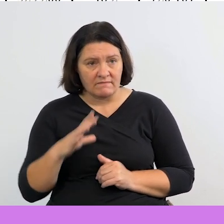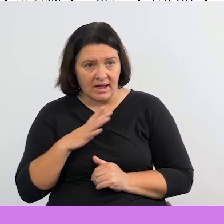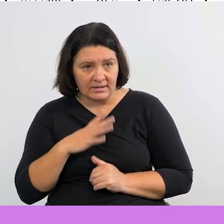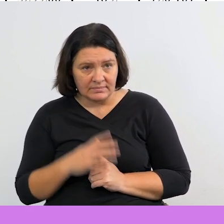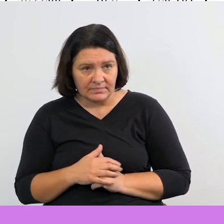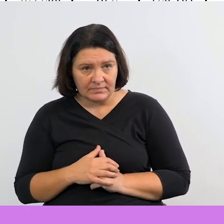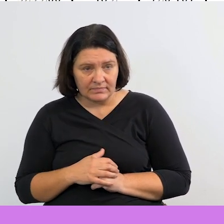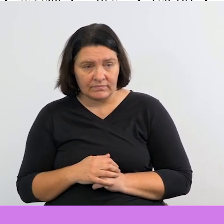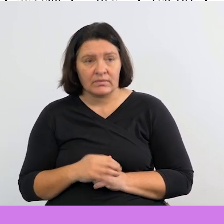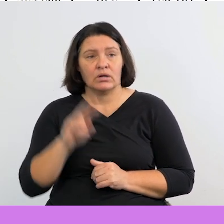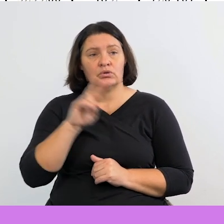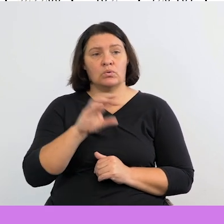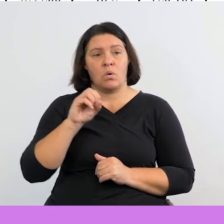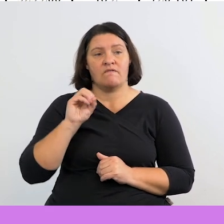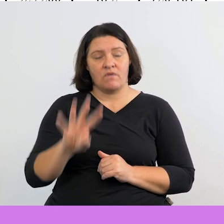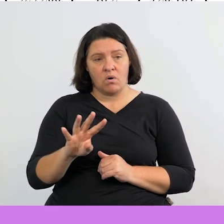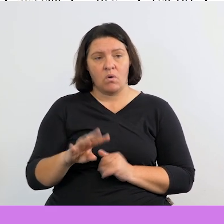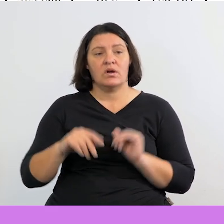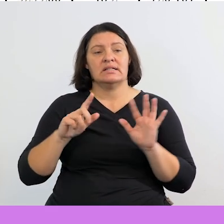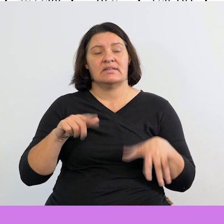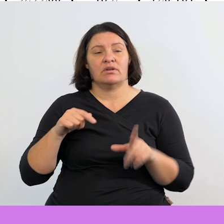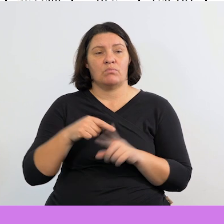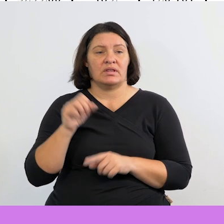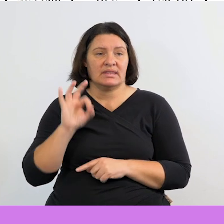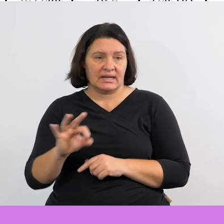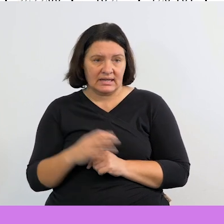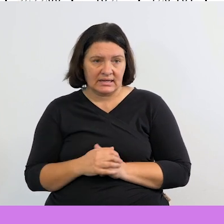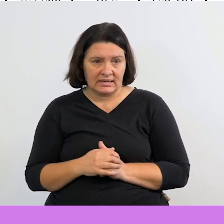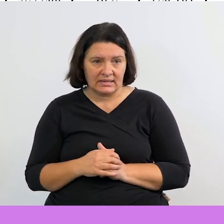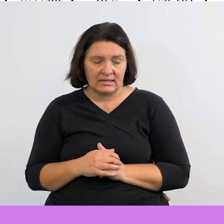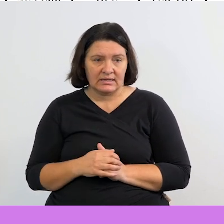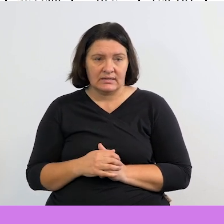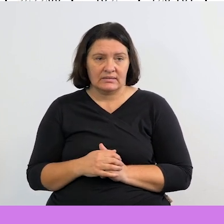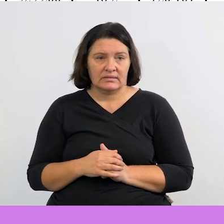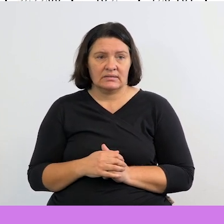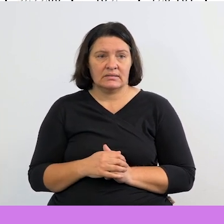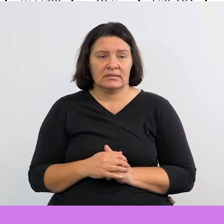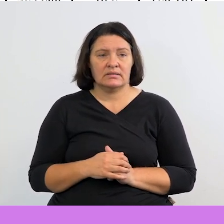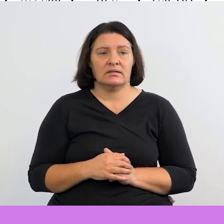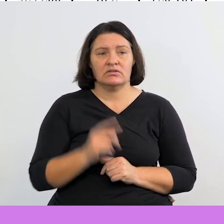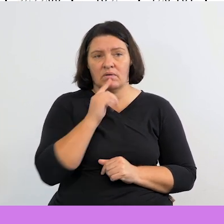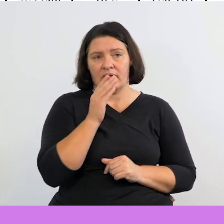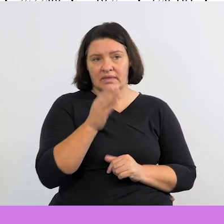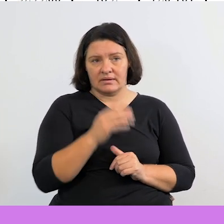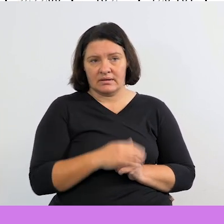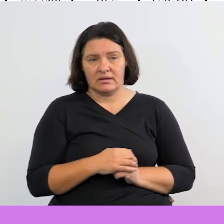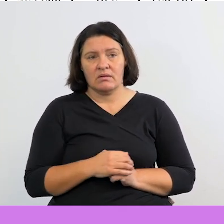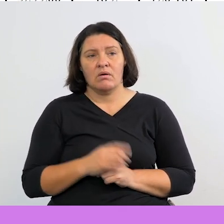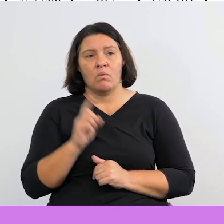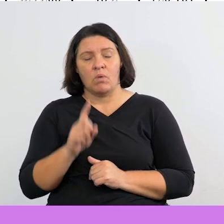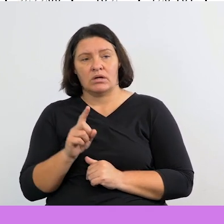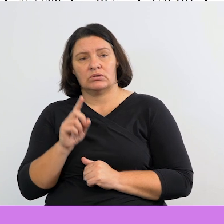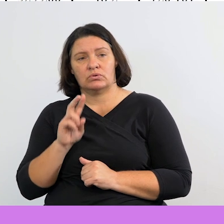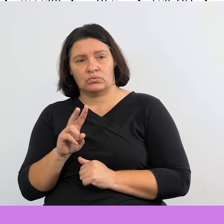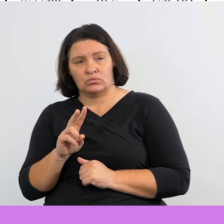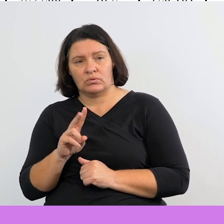17.1.2. Are we fine? 2004, it was 17.3. So 2004, 17 is there,